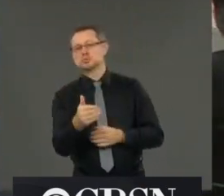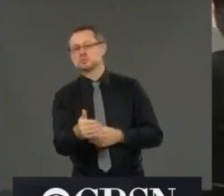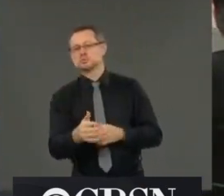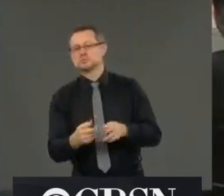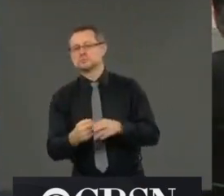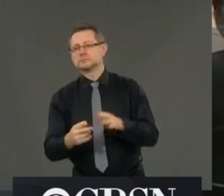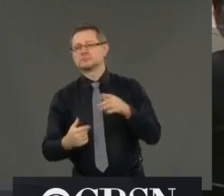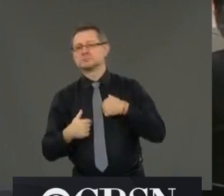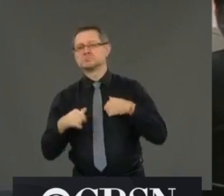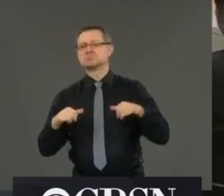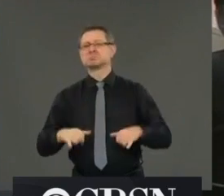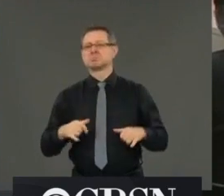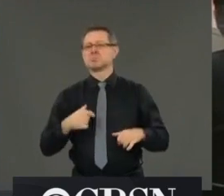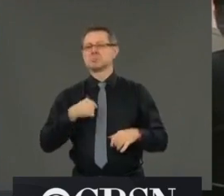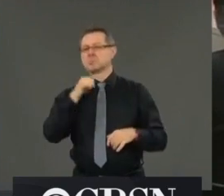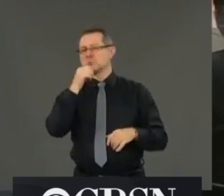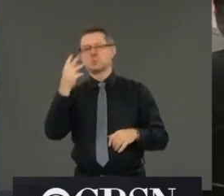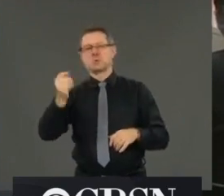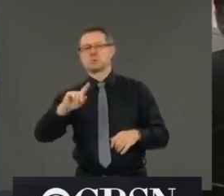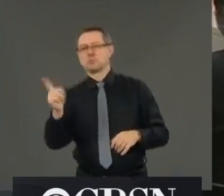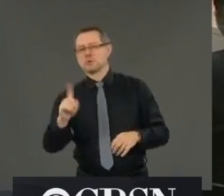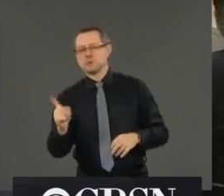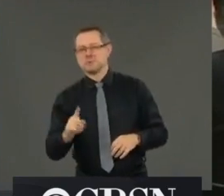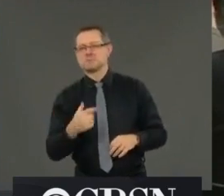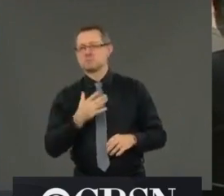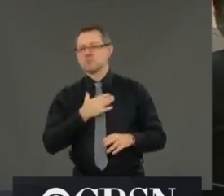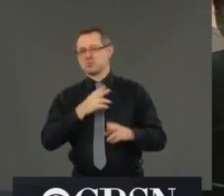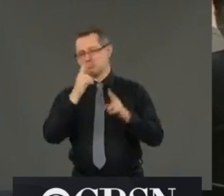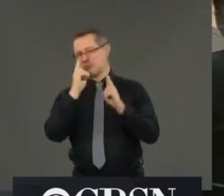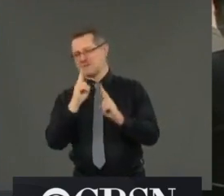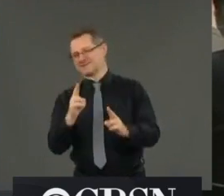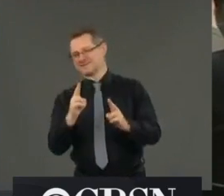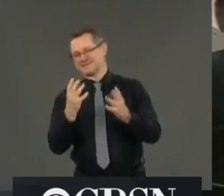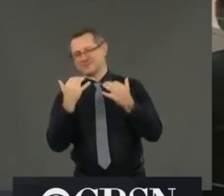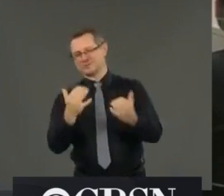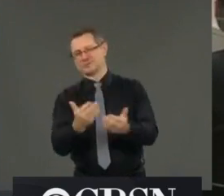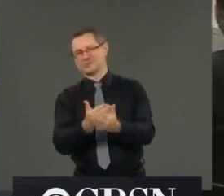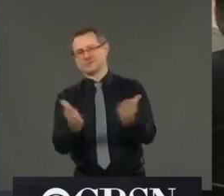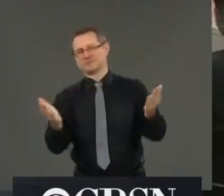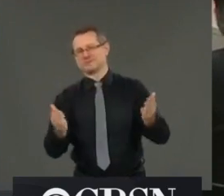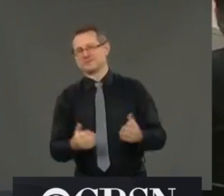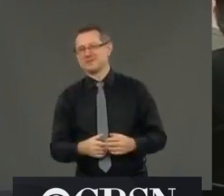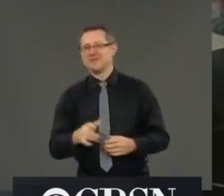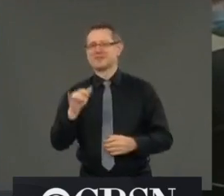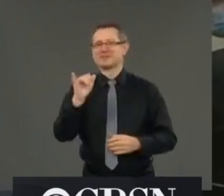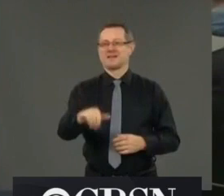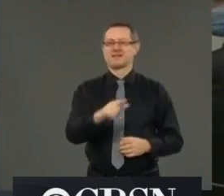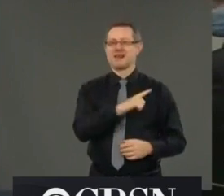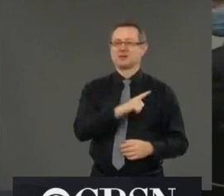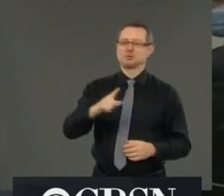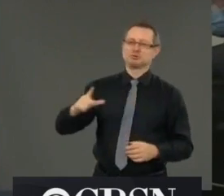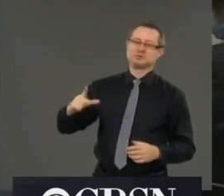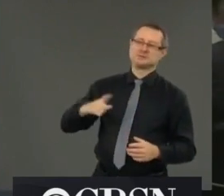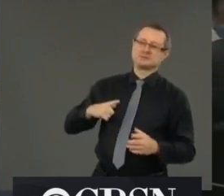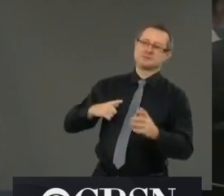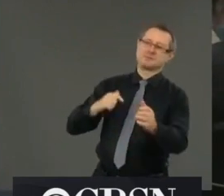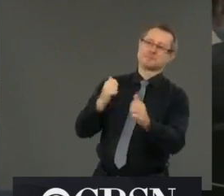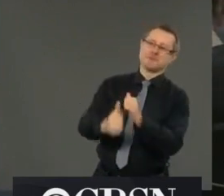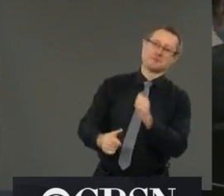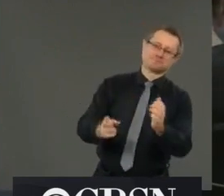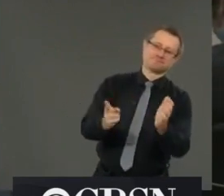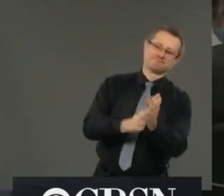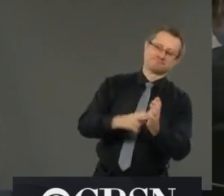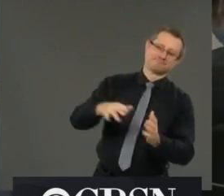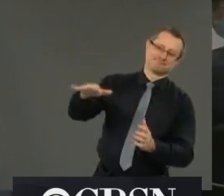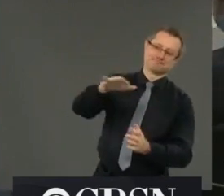anywhere. Always a pleasure, always a pleasure. That's a legislative change that has to be made by the legislature.